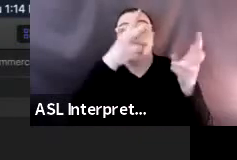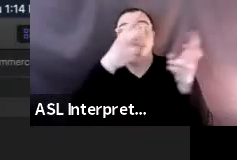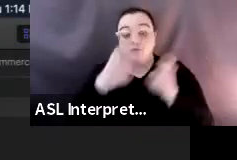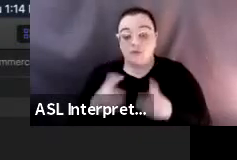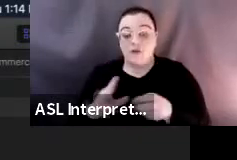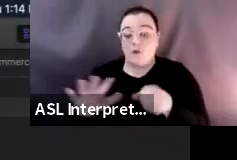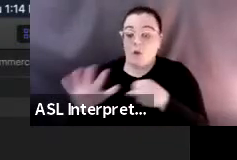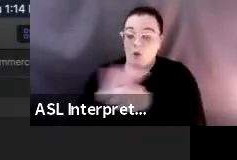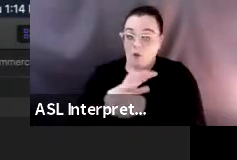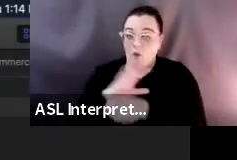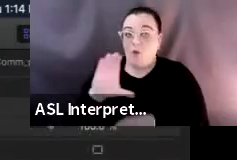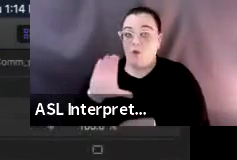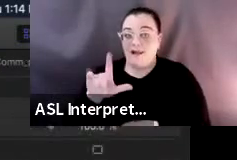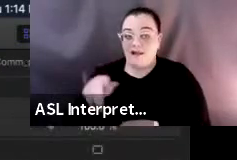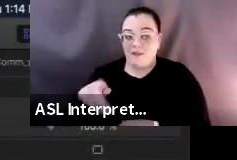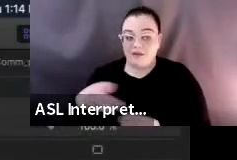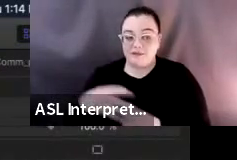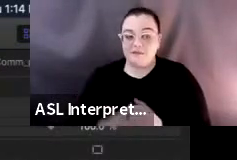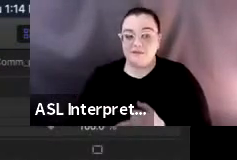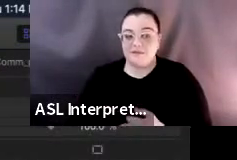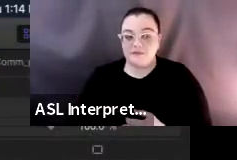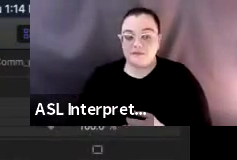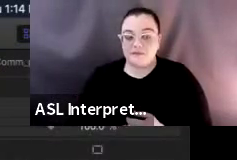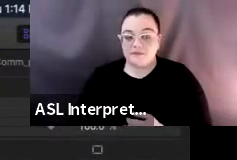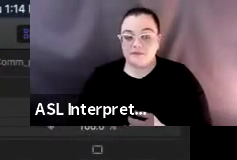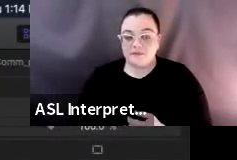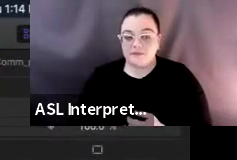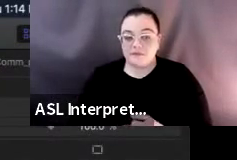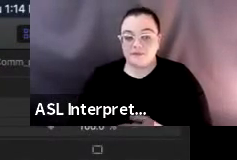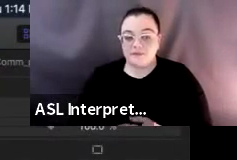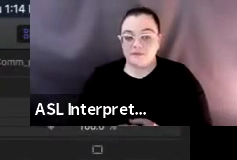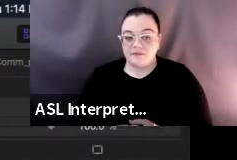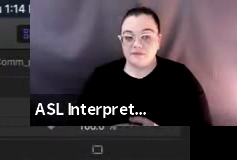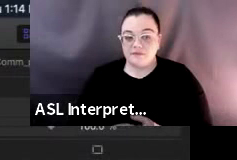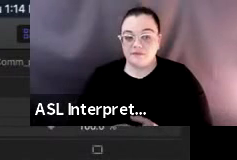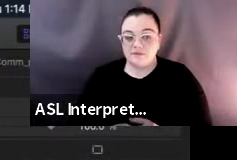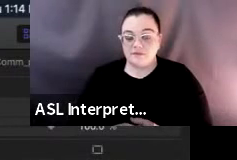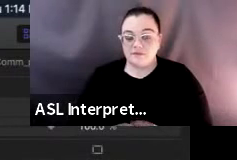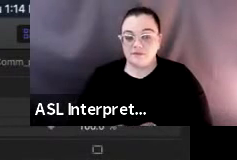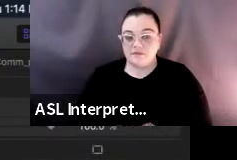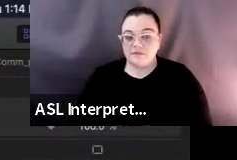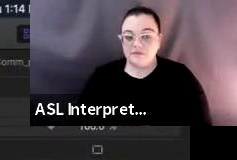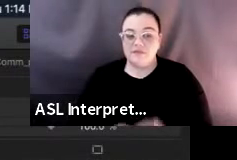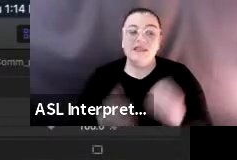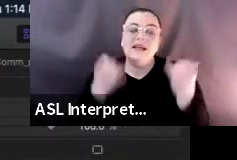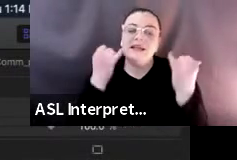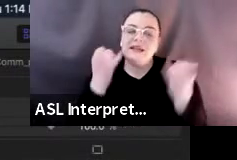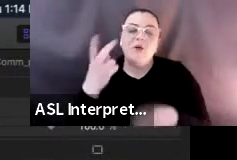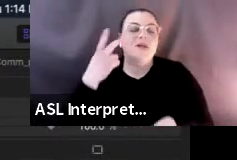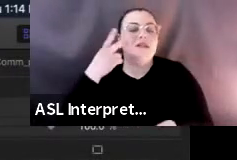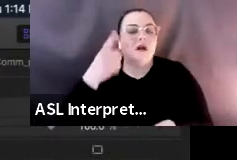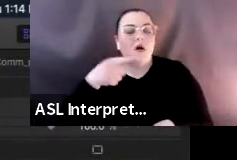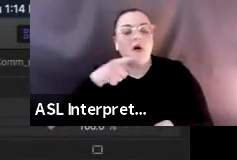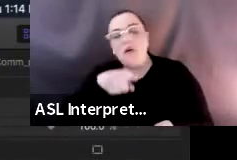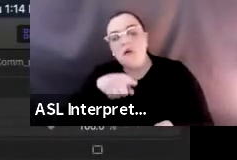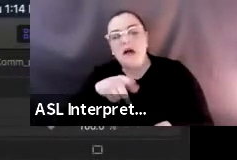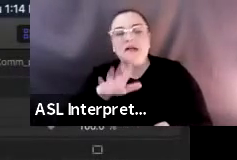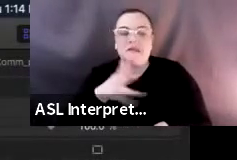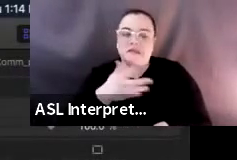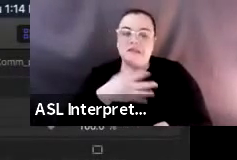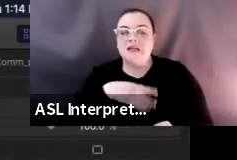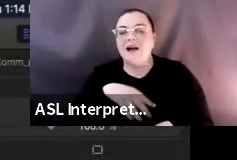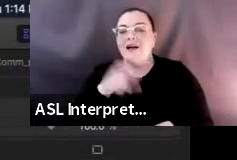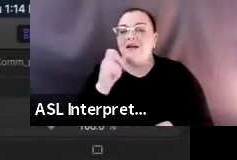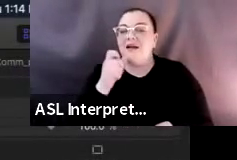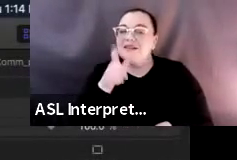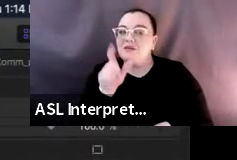into the timeline right next to that first clip. And now I can sort of see, all right, there's probably a lot of, yeah, I don't want to have all